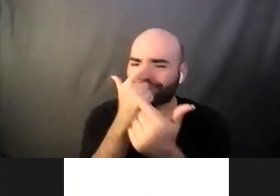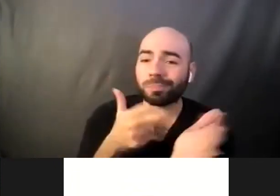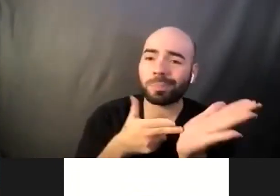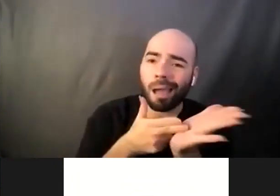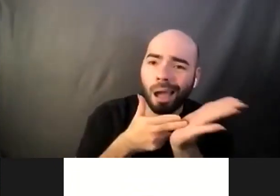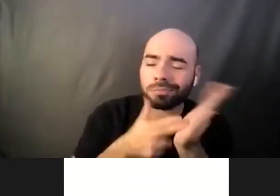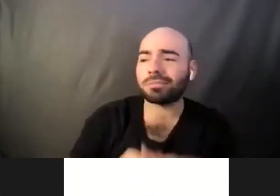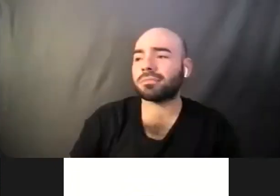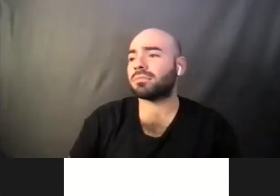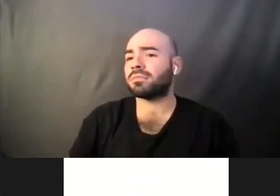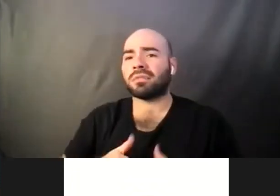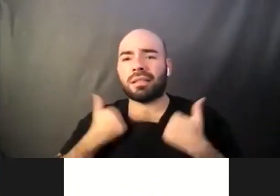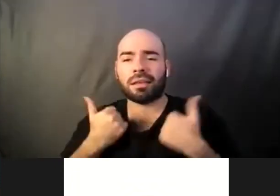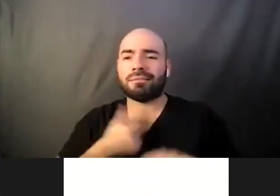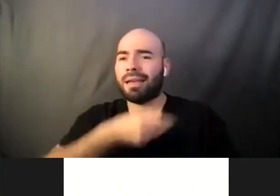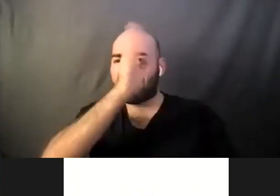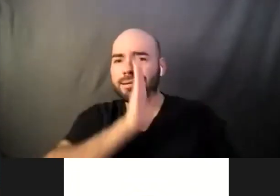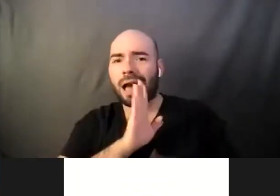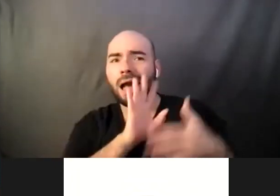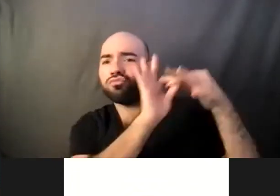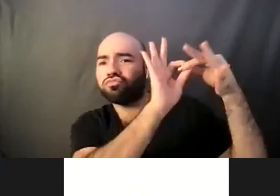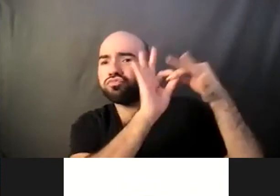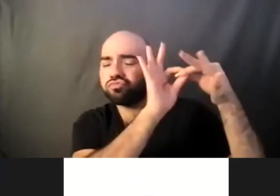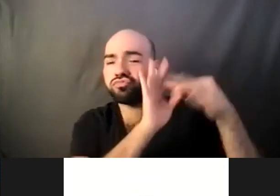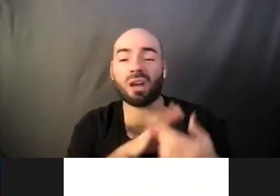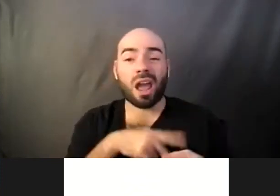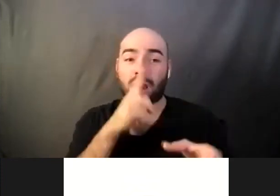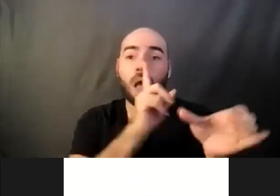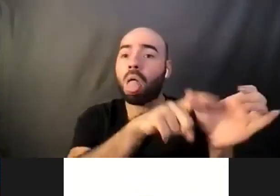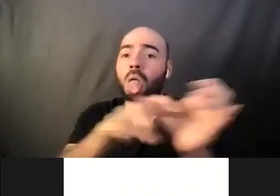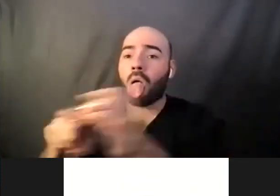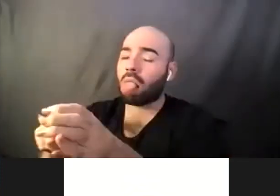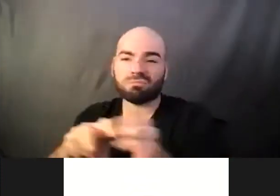to God and mind your damn business. You know,